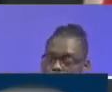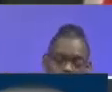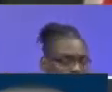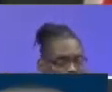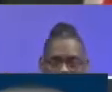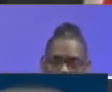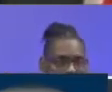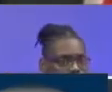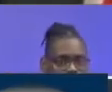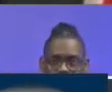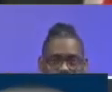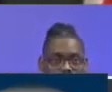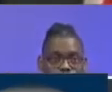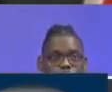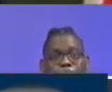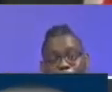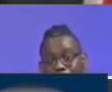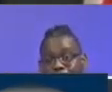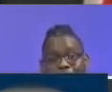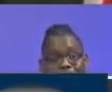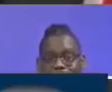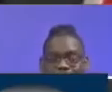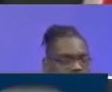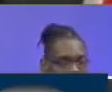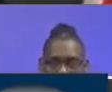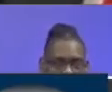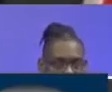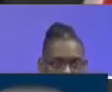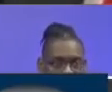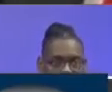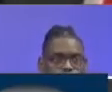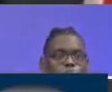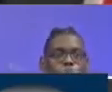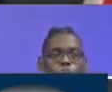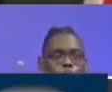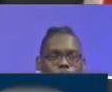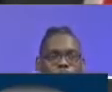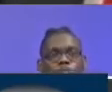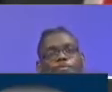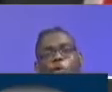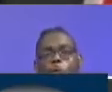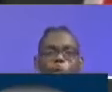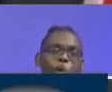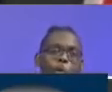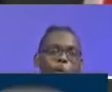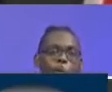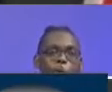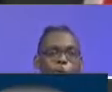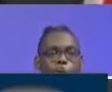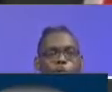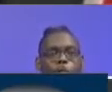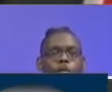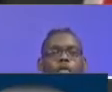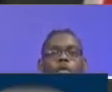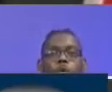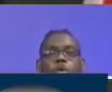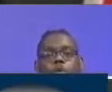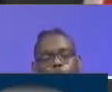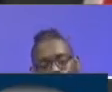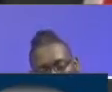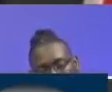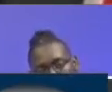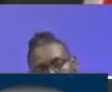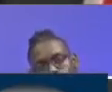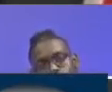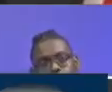and only for approaching the beach as a place of, well, now we'll say peace, quiet, and